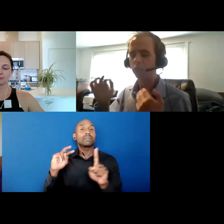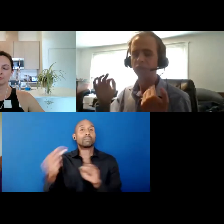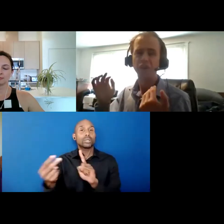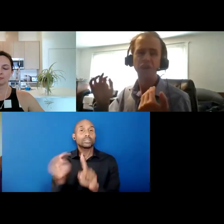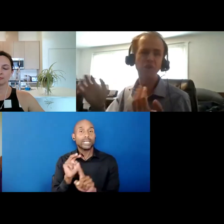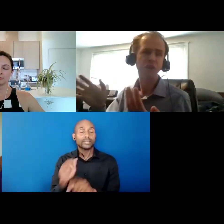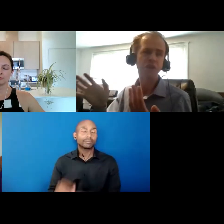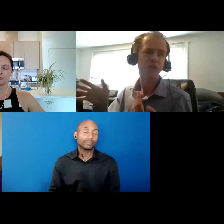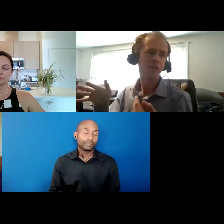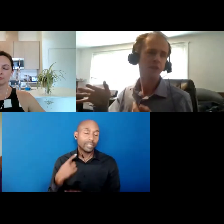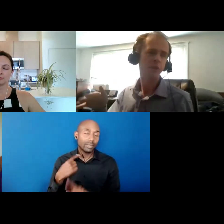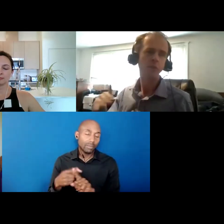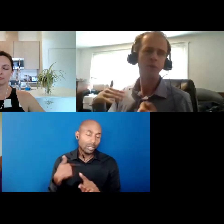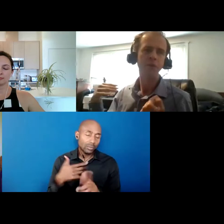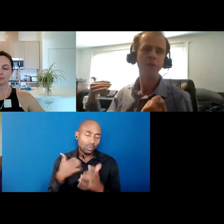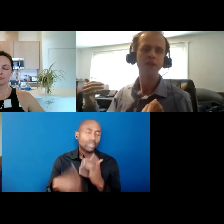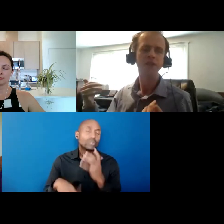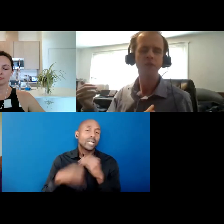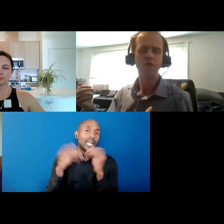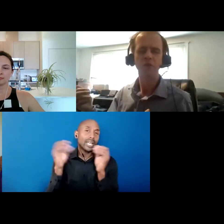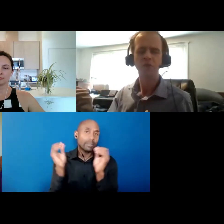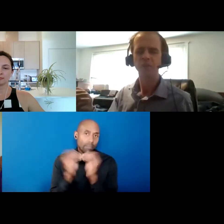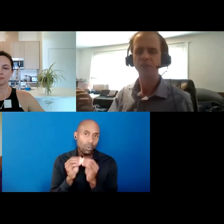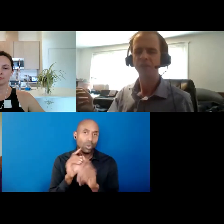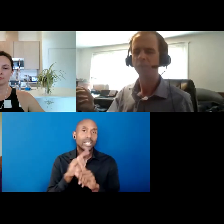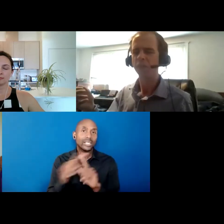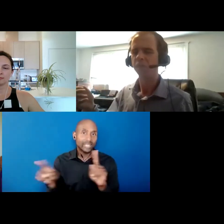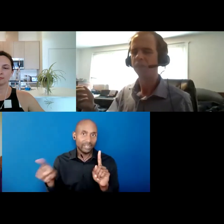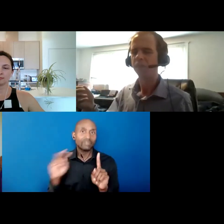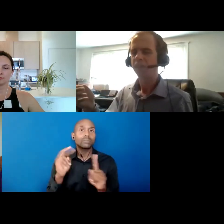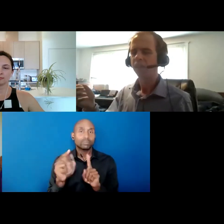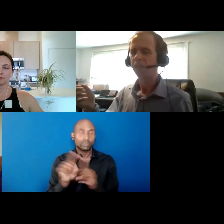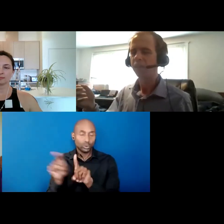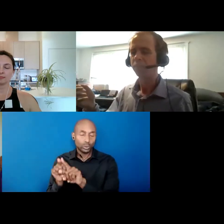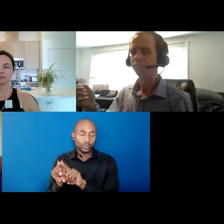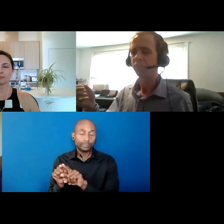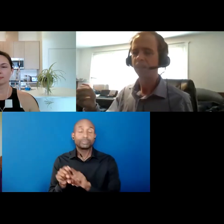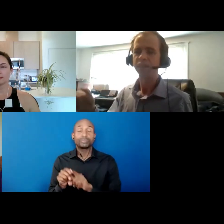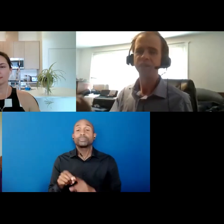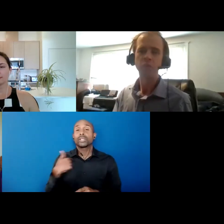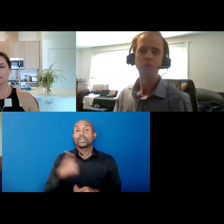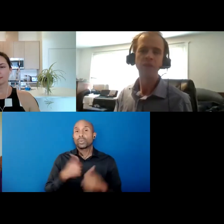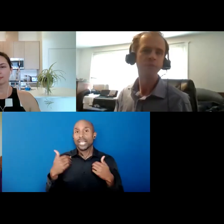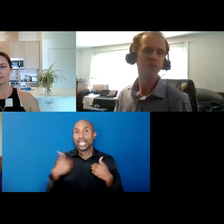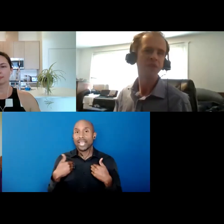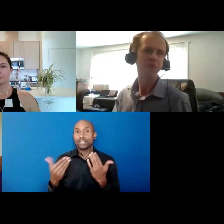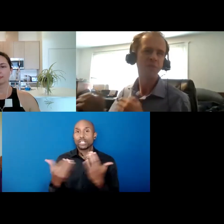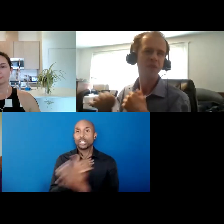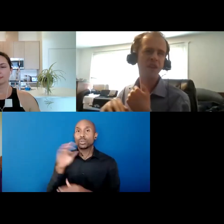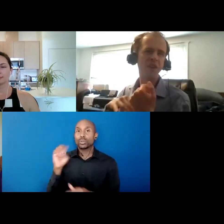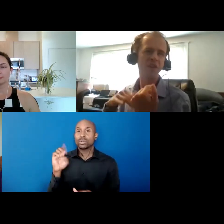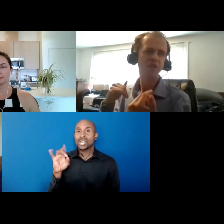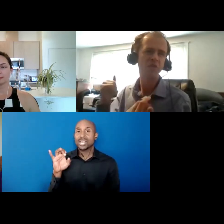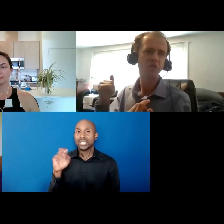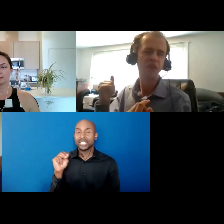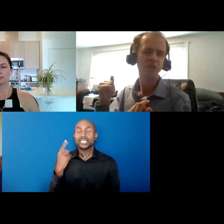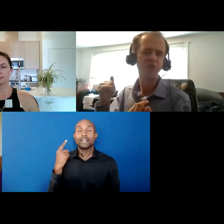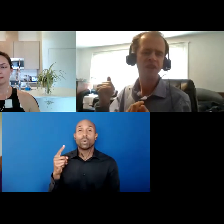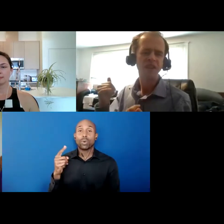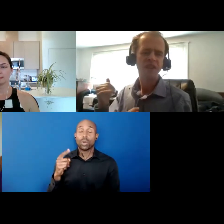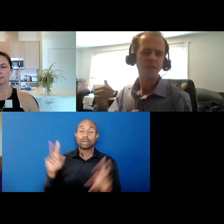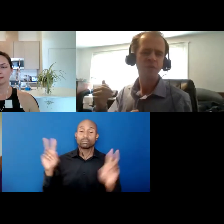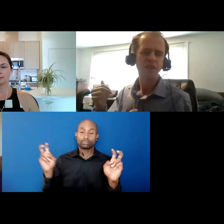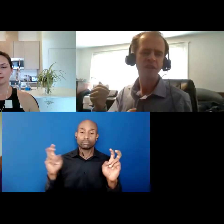mentioned, I'm working on a new edition of our World Awaits You journal. It's going to come out at some point. Please keep an eye out on our